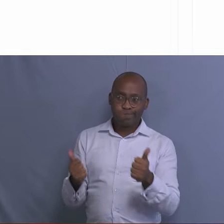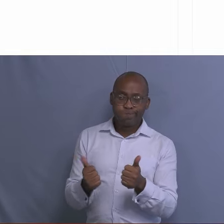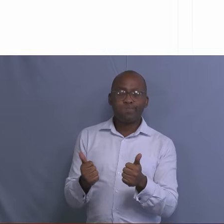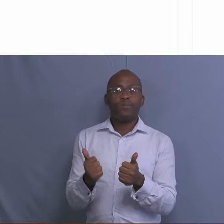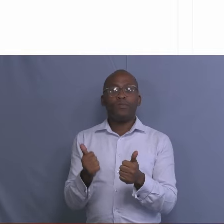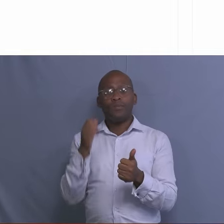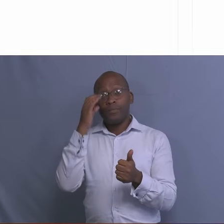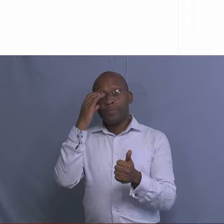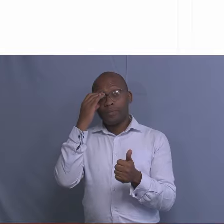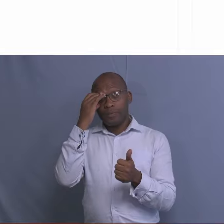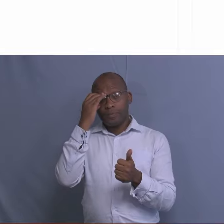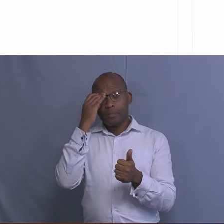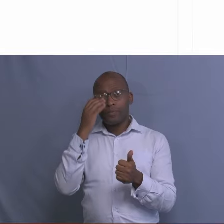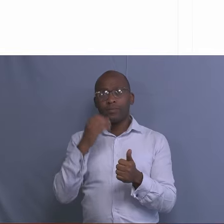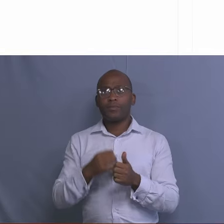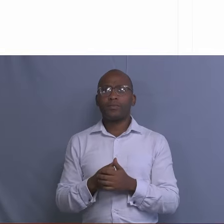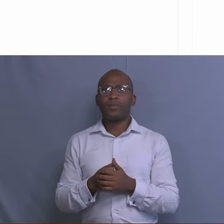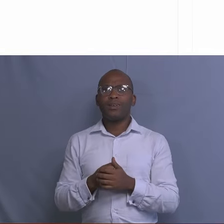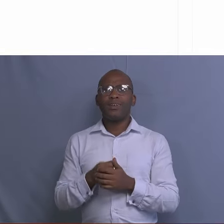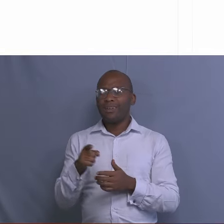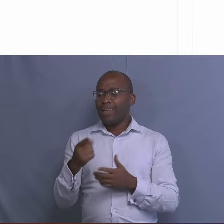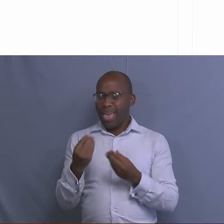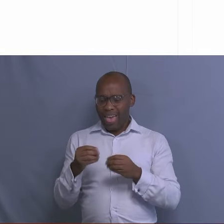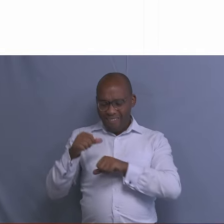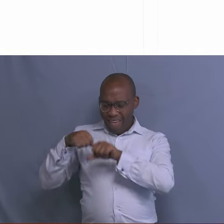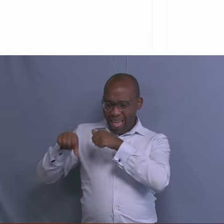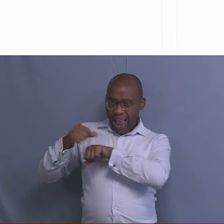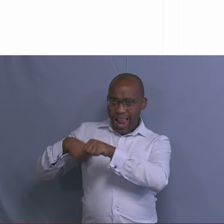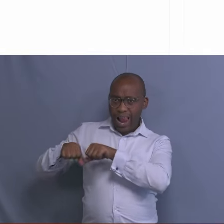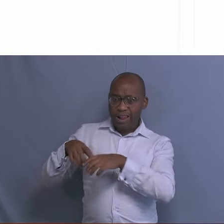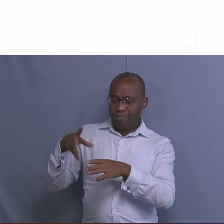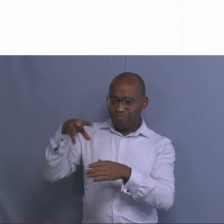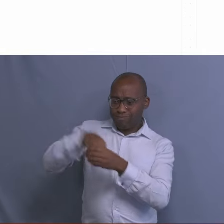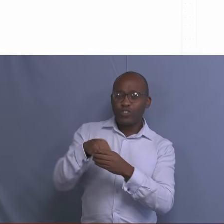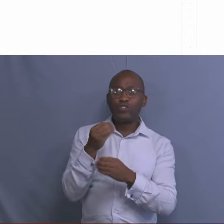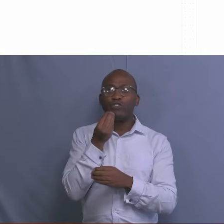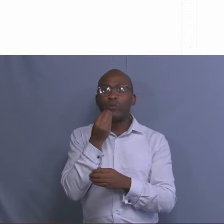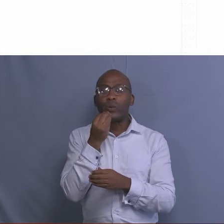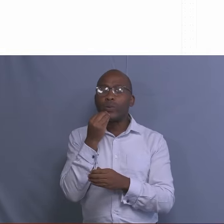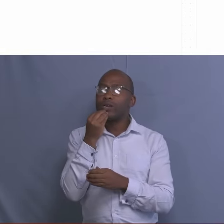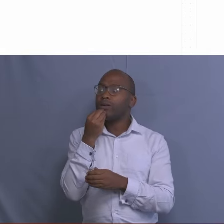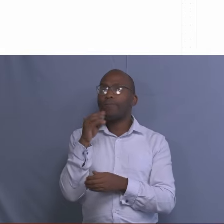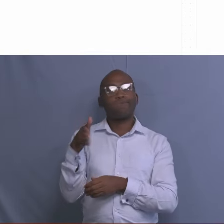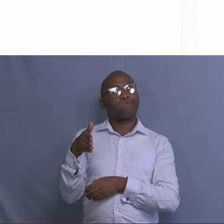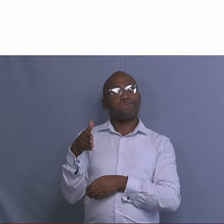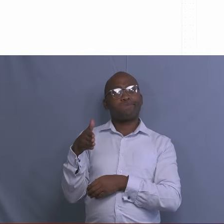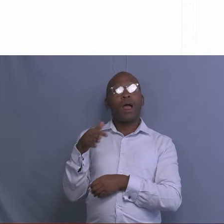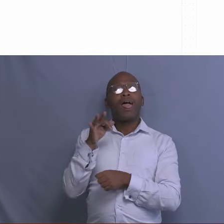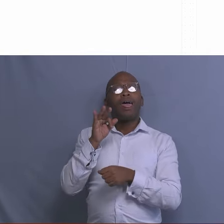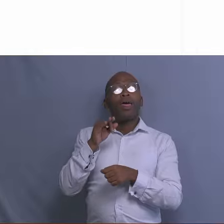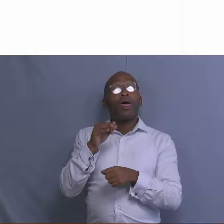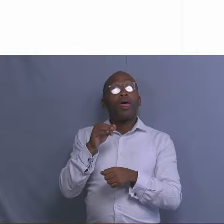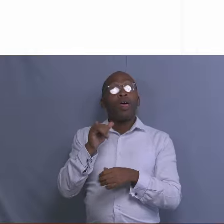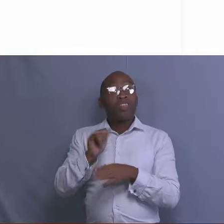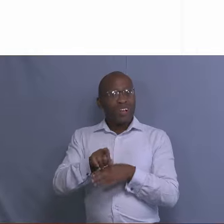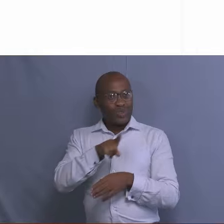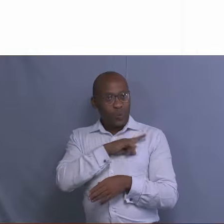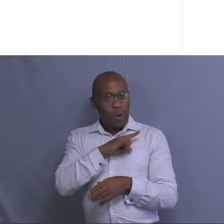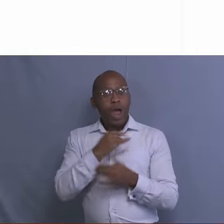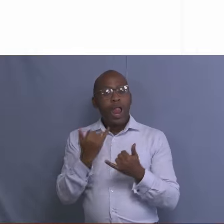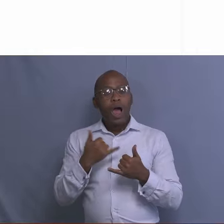effects of agricultural chemicals in food. This is why most people prefer organic foods, because they